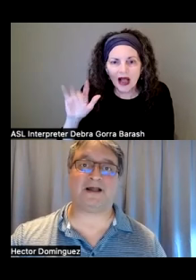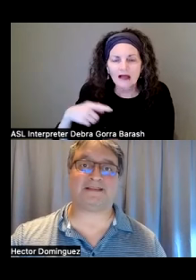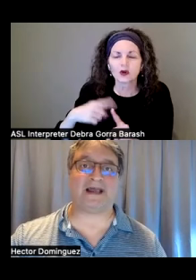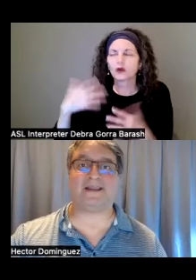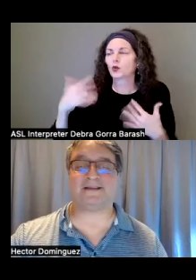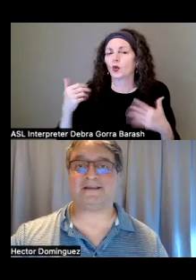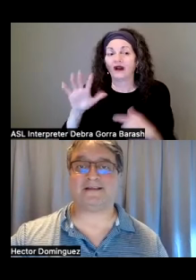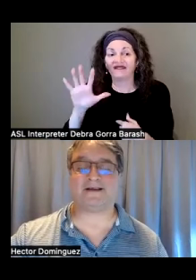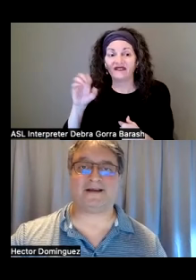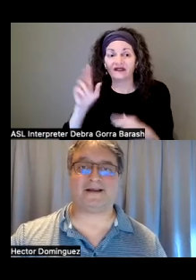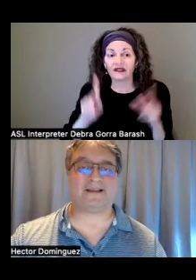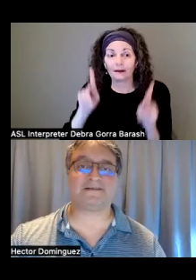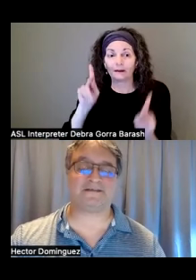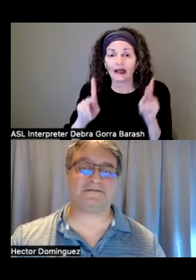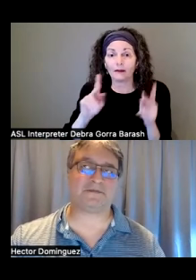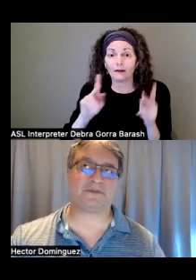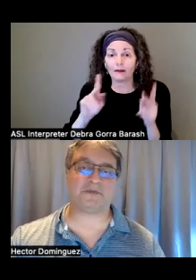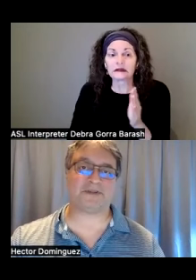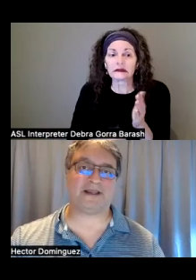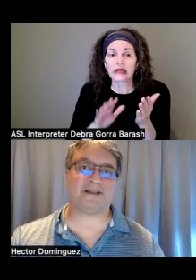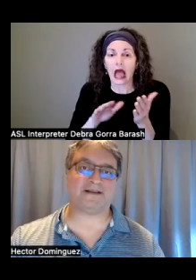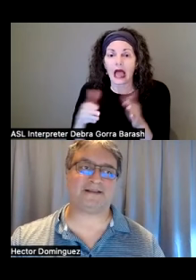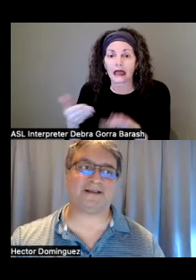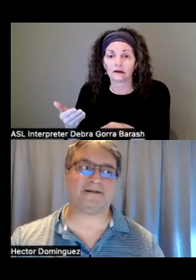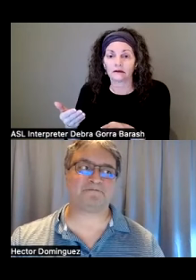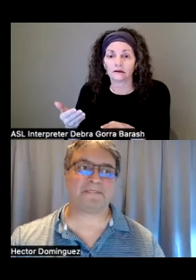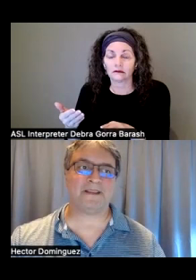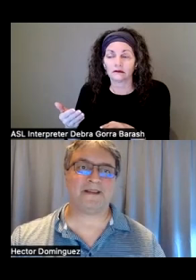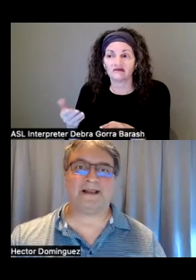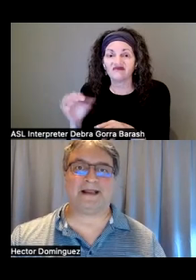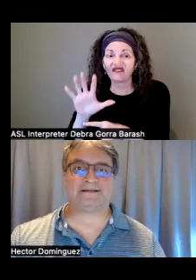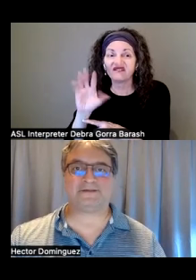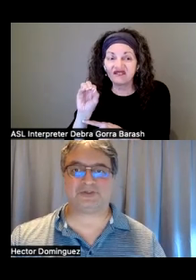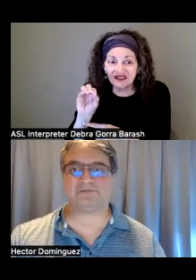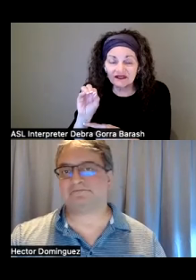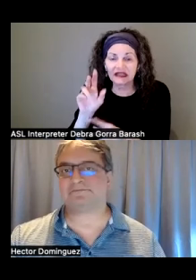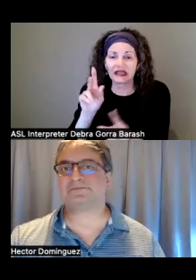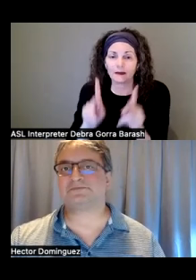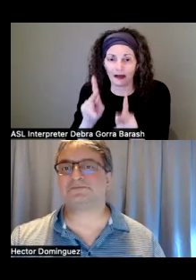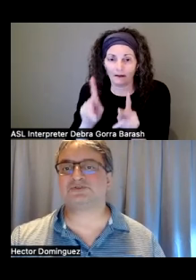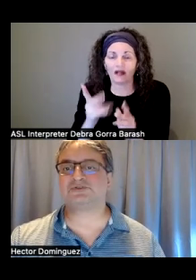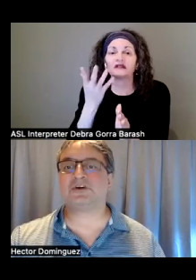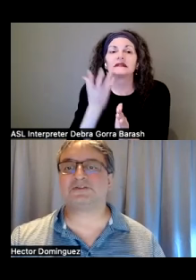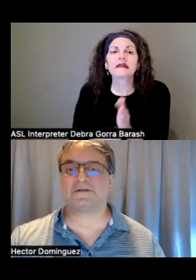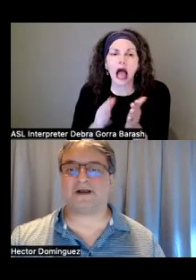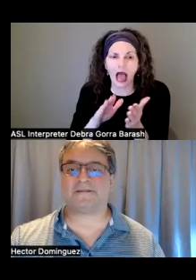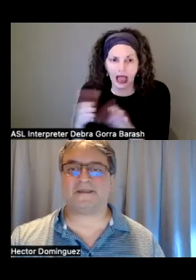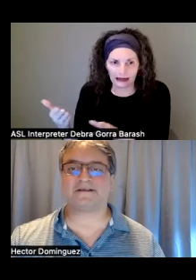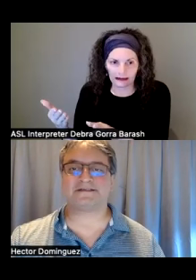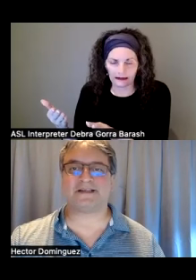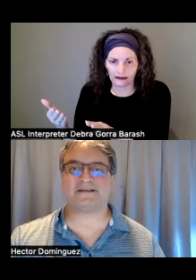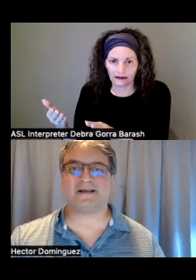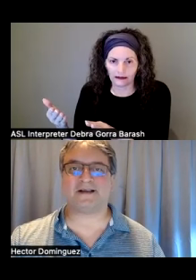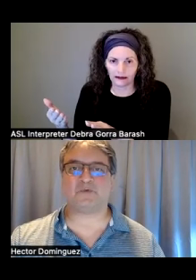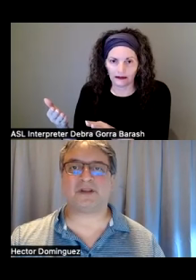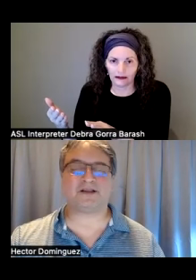people died, at least 50 people died. And those are